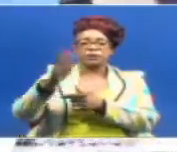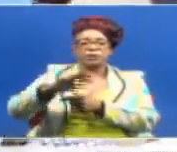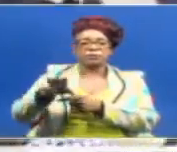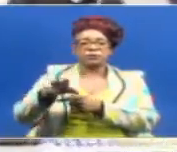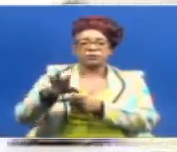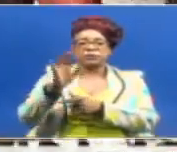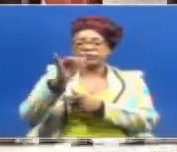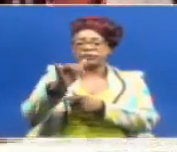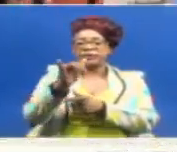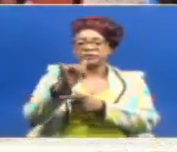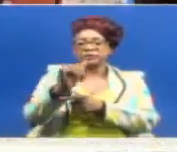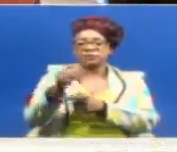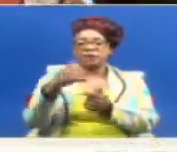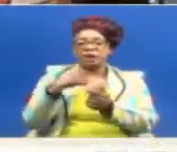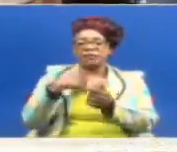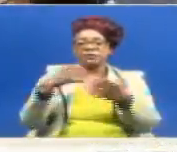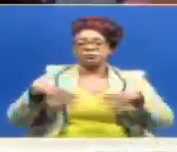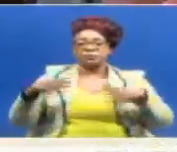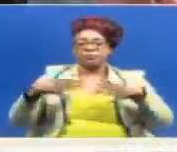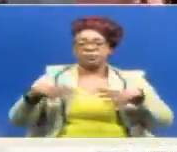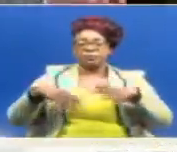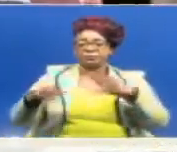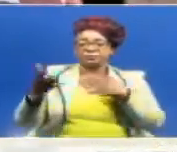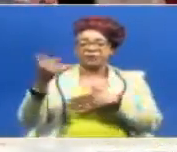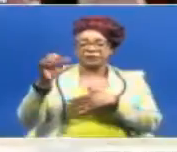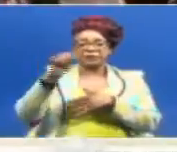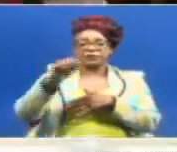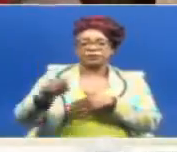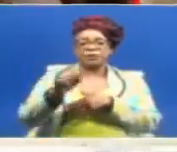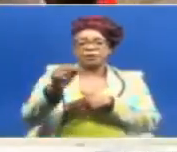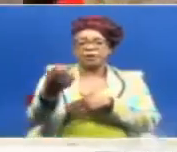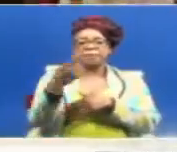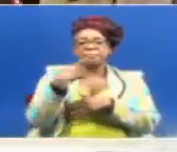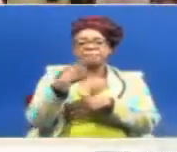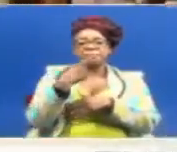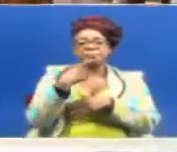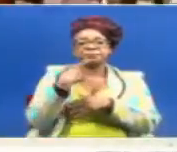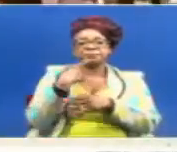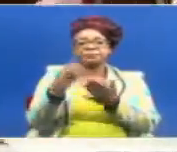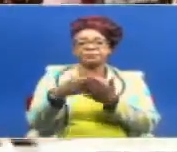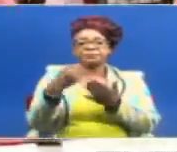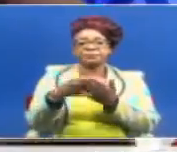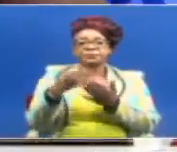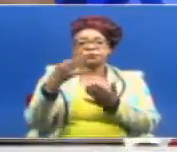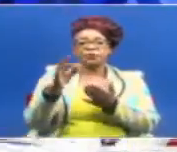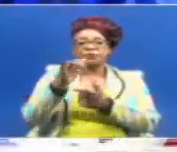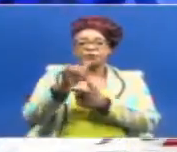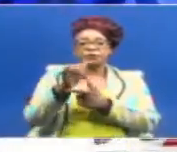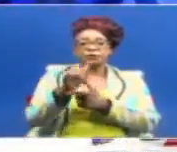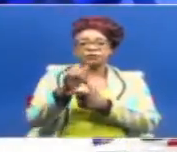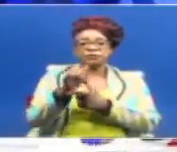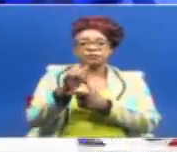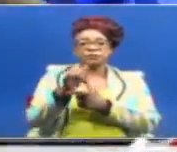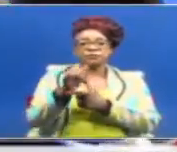of unruly residents had reached their last resort, hopeful that their cries will not fall on deaf ears.